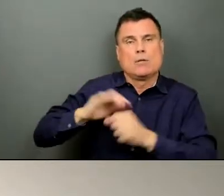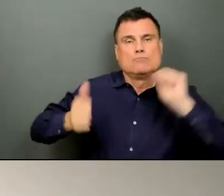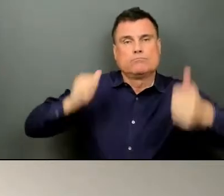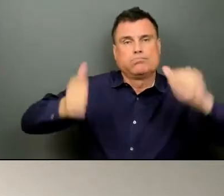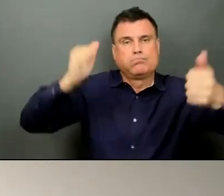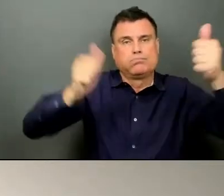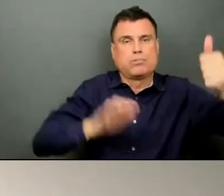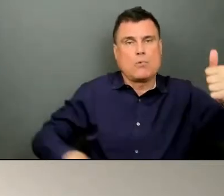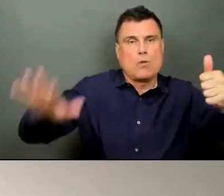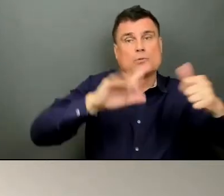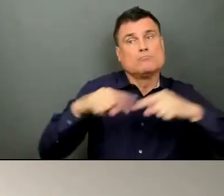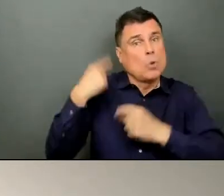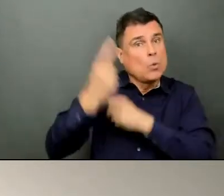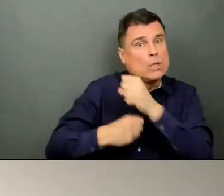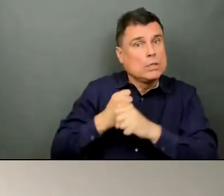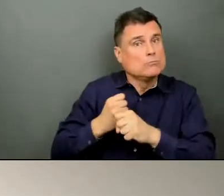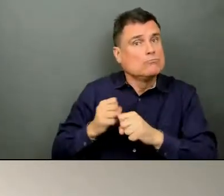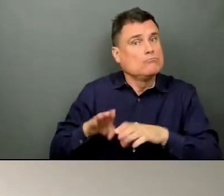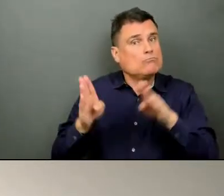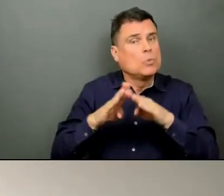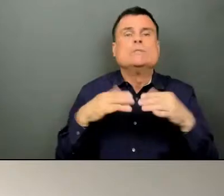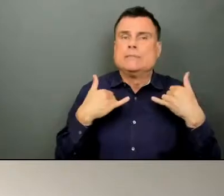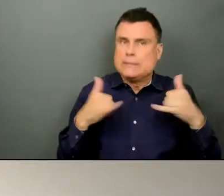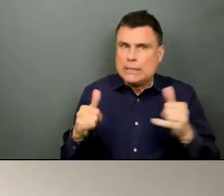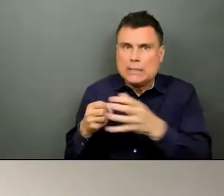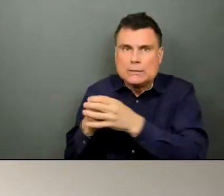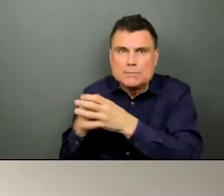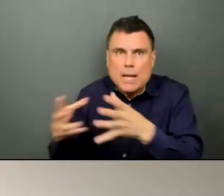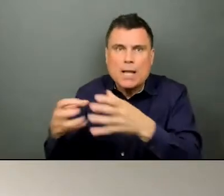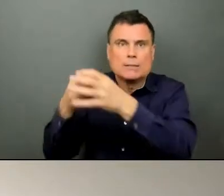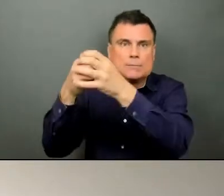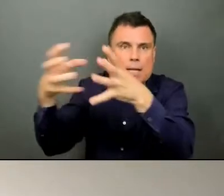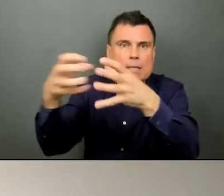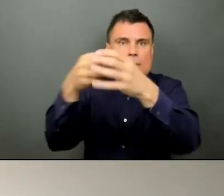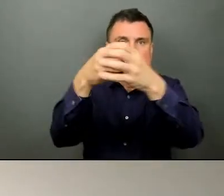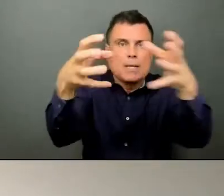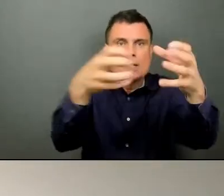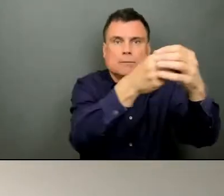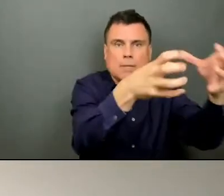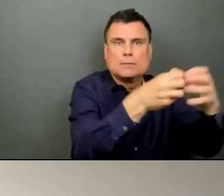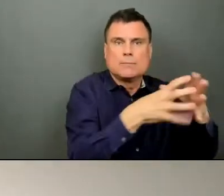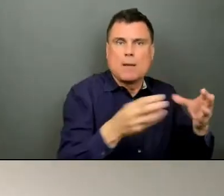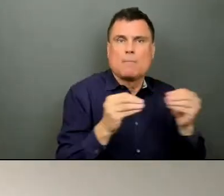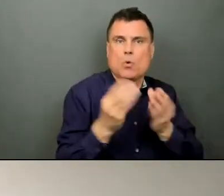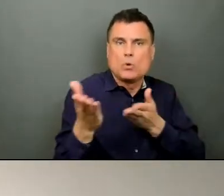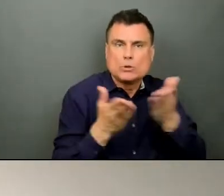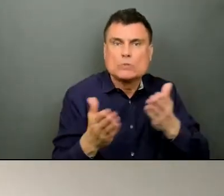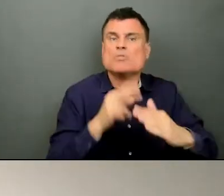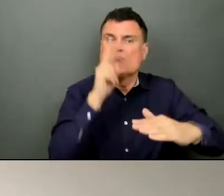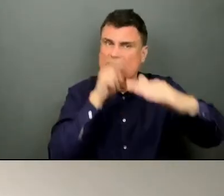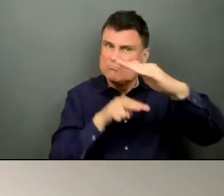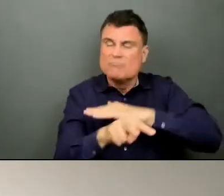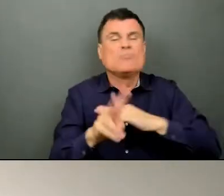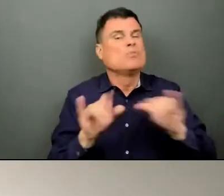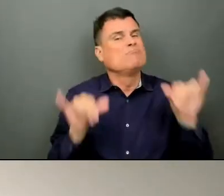over the next year, so that the added volume that we anticipate seeing with the app